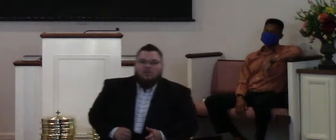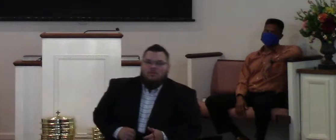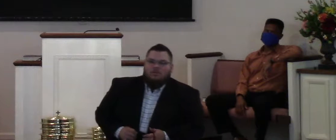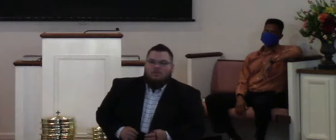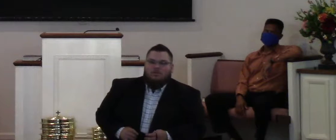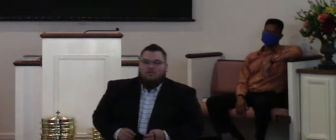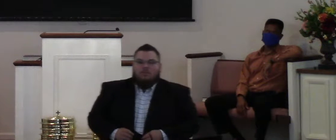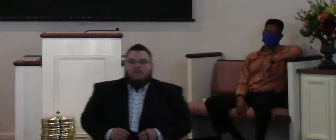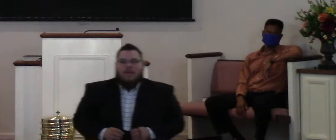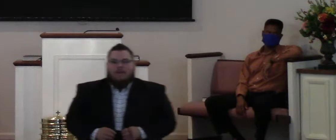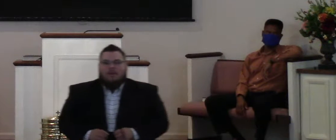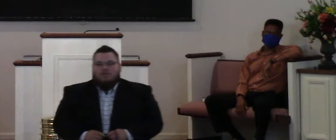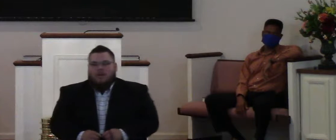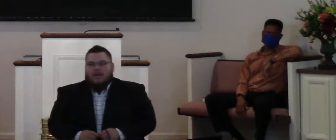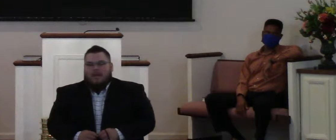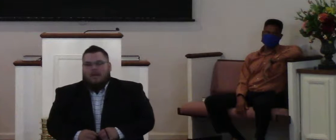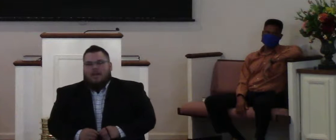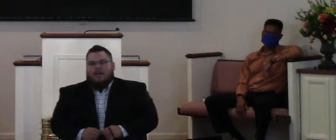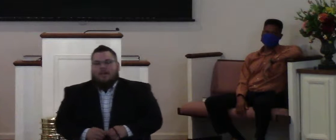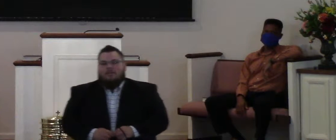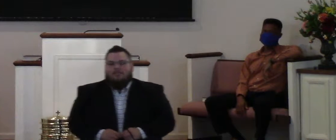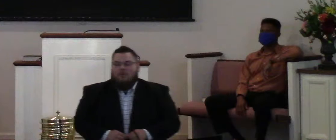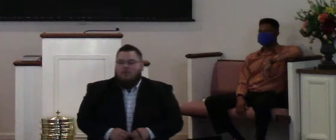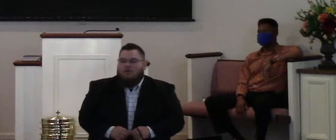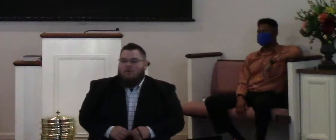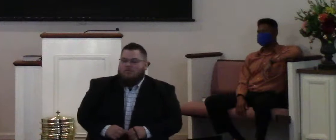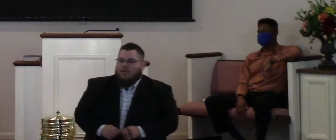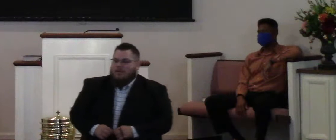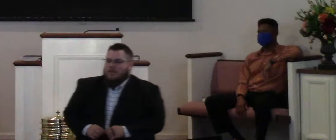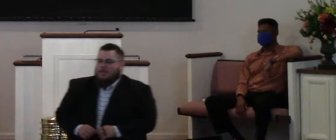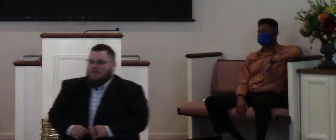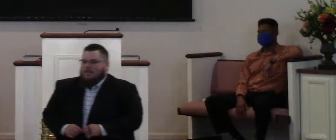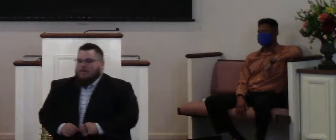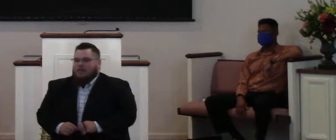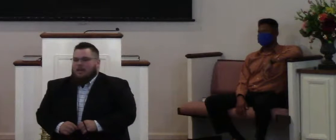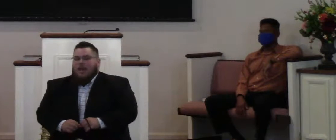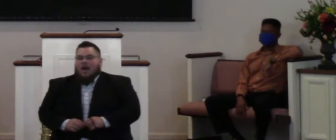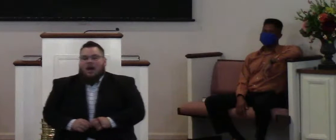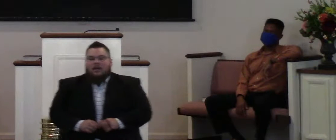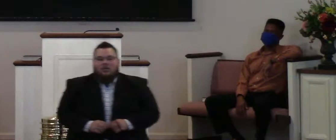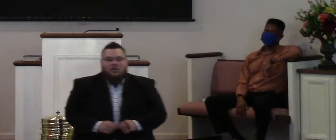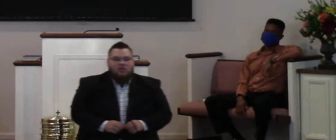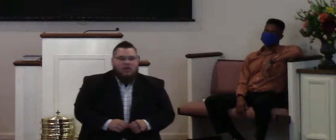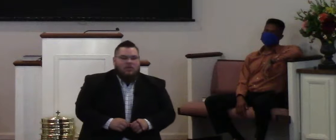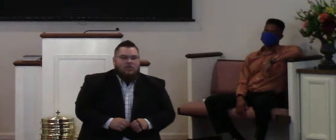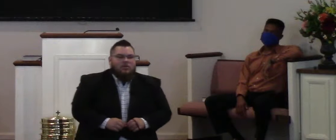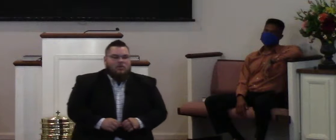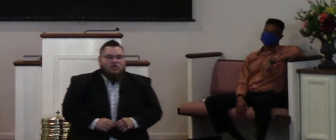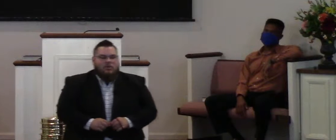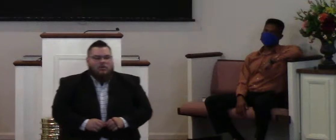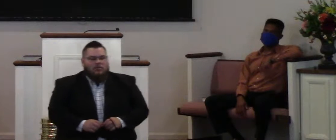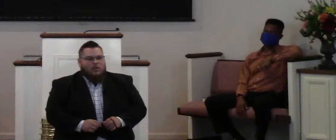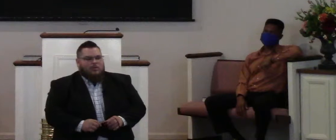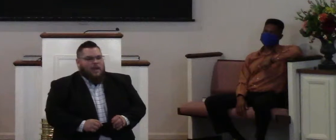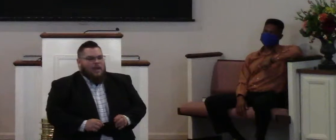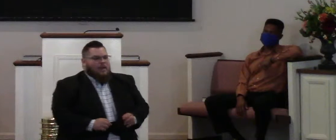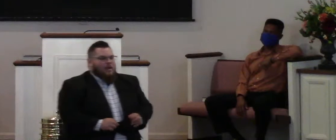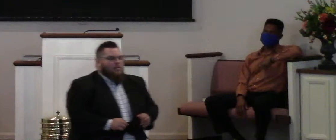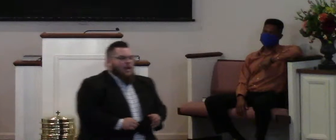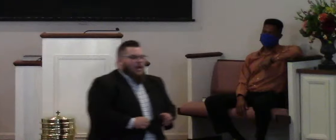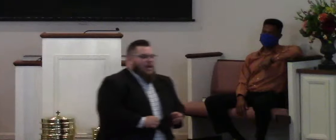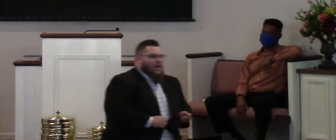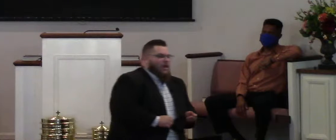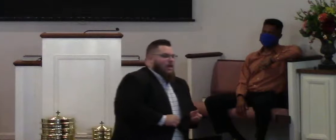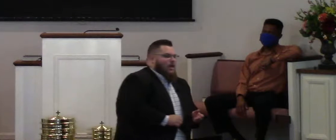the Lord will make a way for me. I know the Lord will make